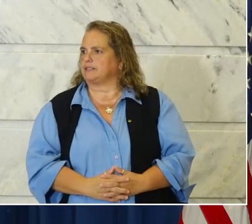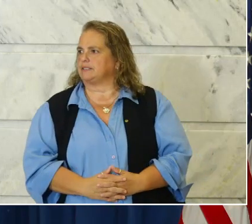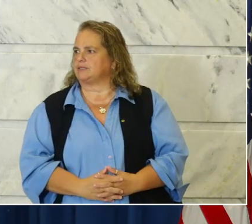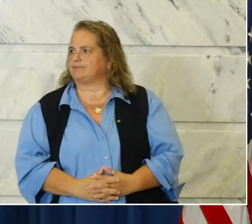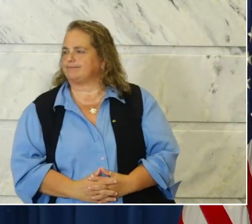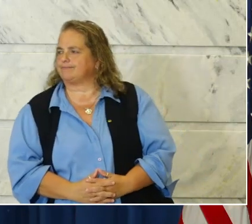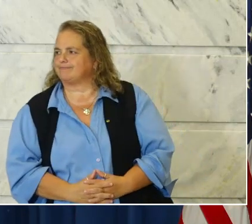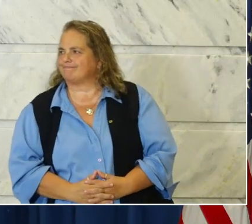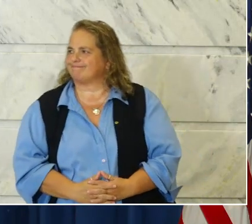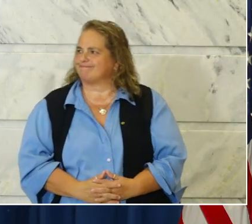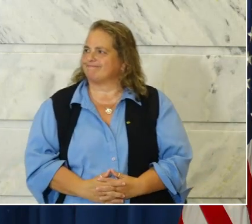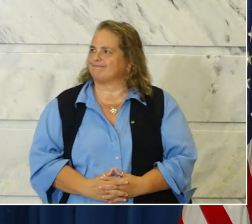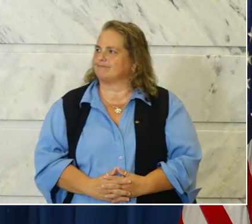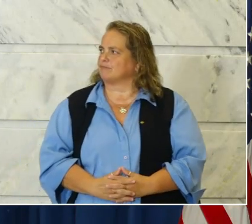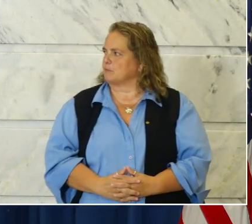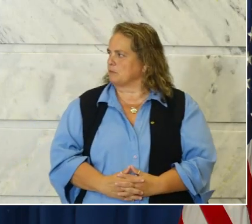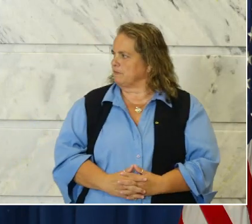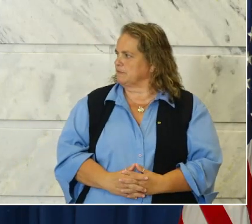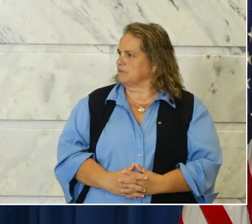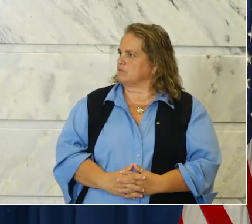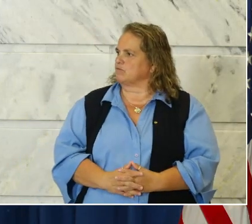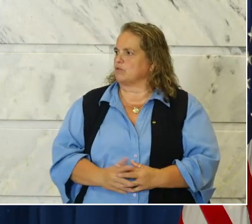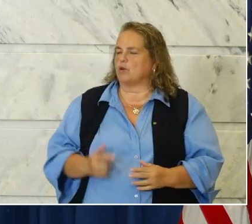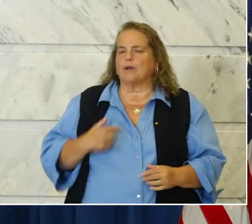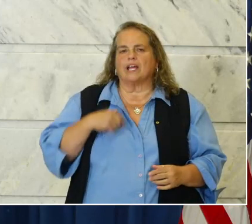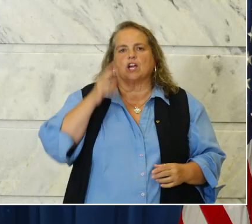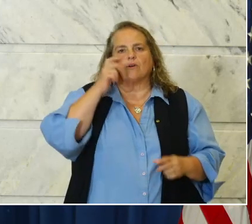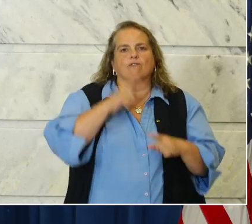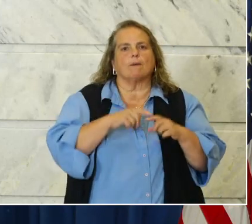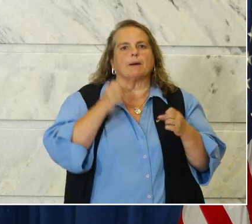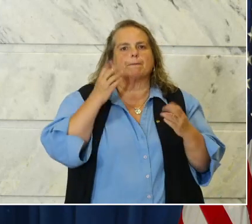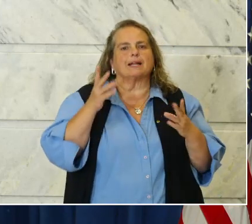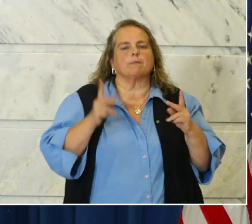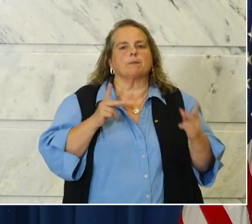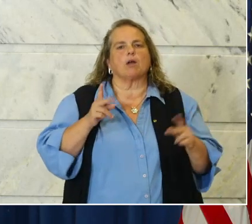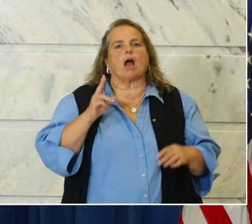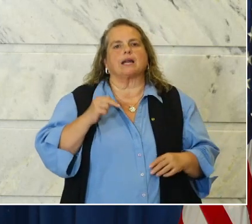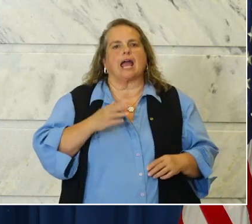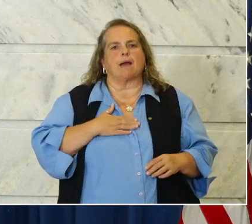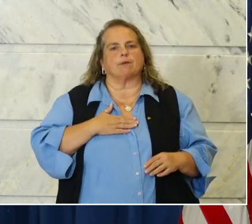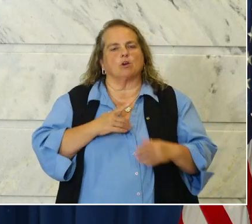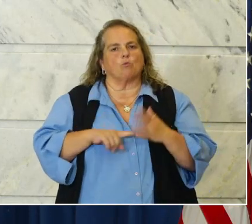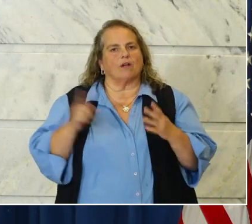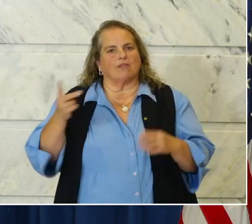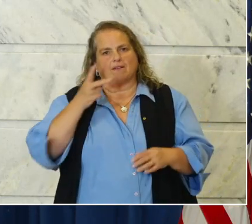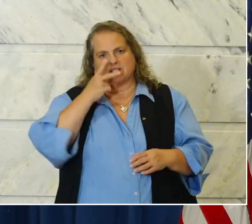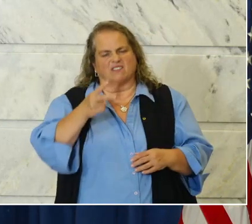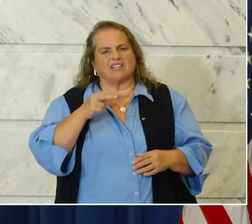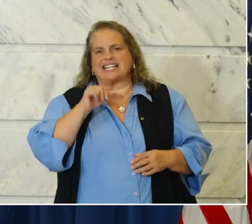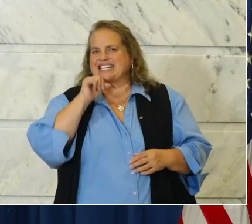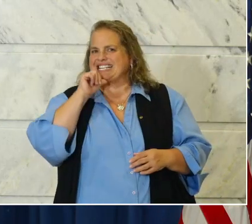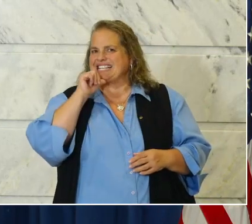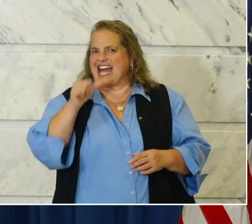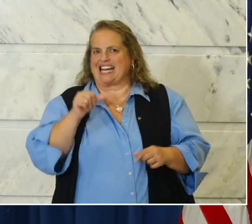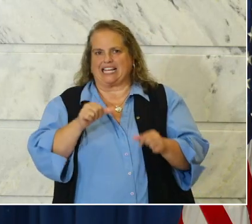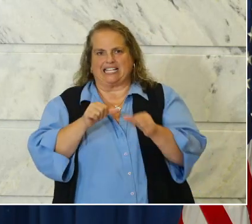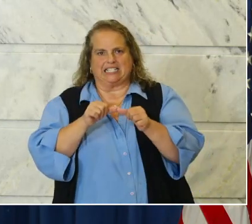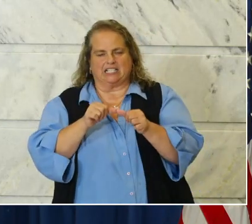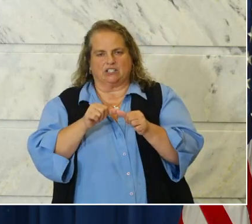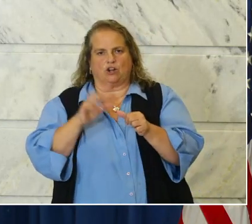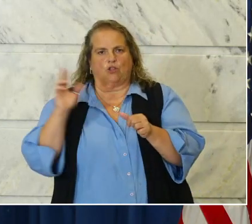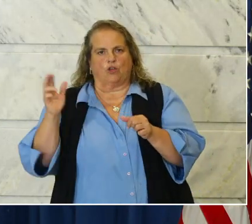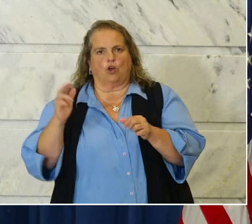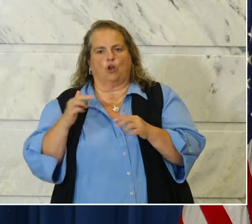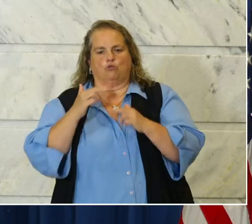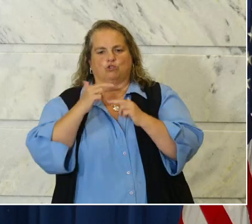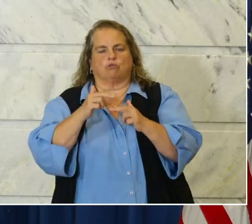report. We're hearing from lots of people unhappy with what they perceive as an inconsistency. There are restrictions on